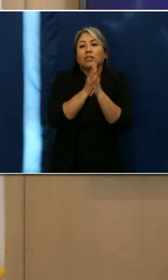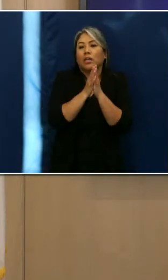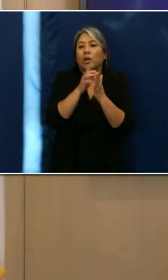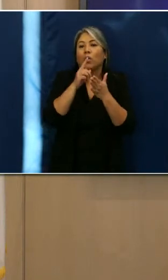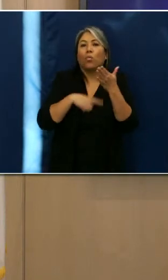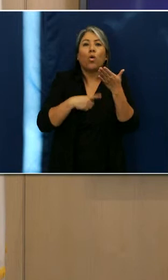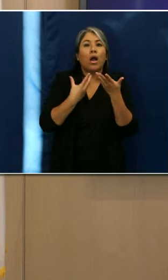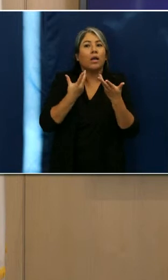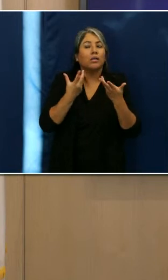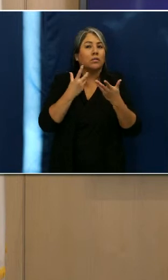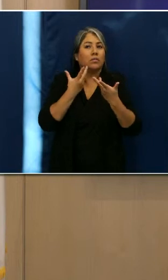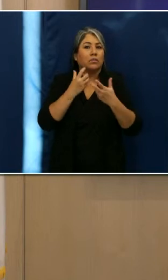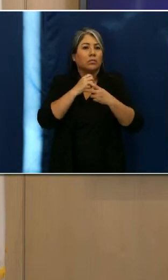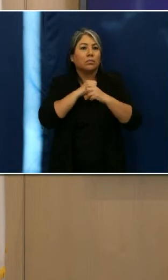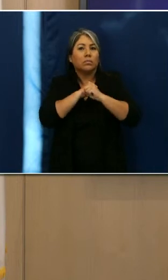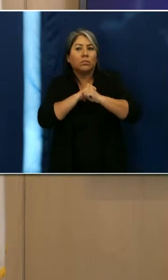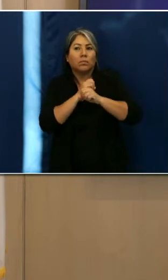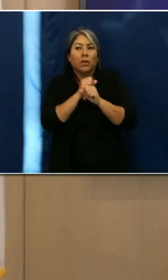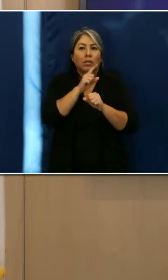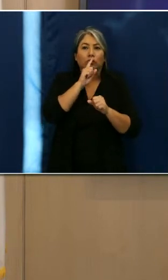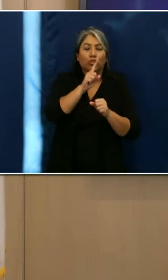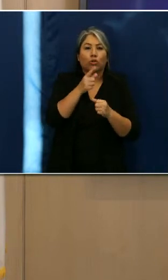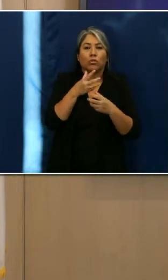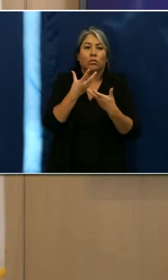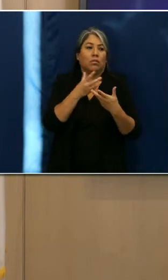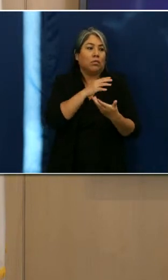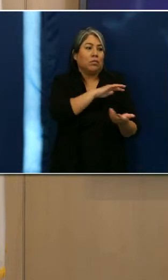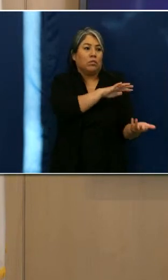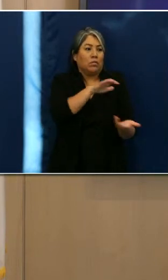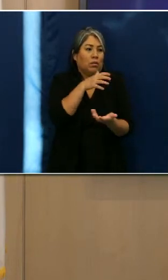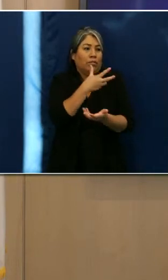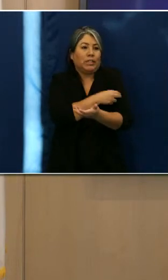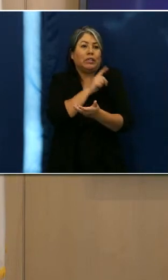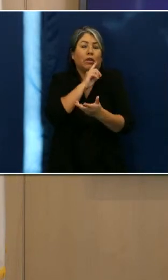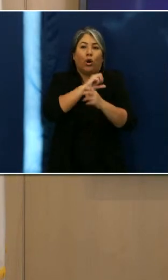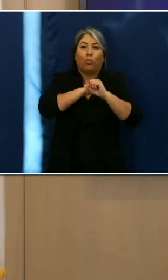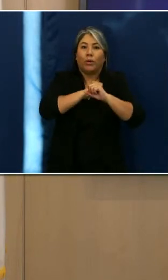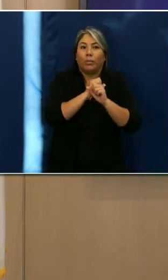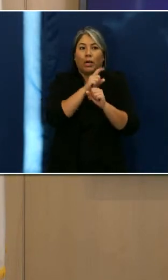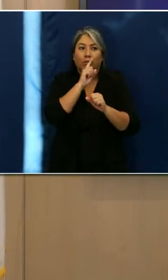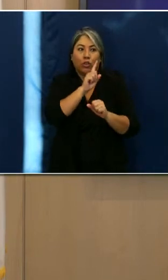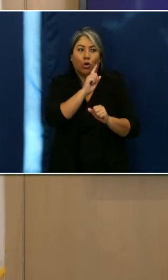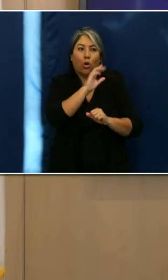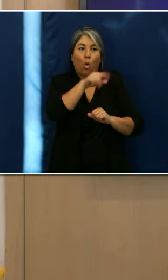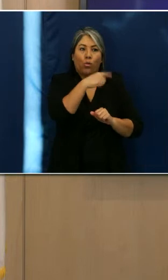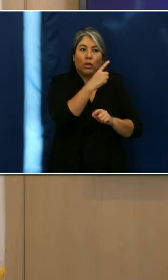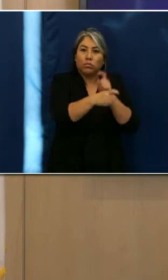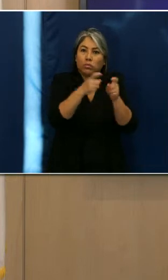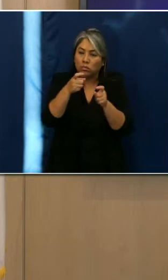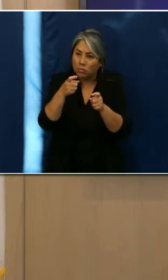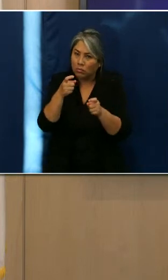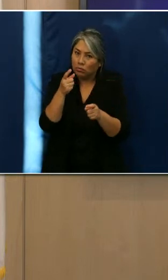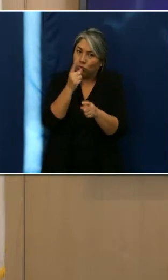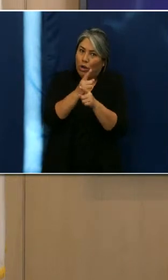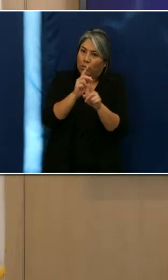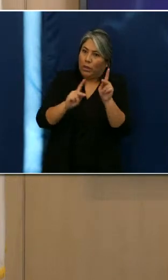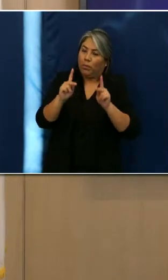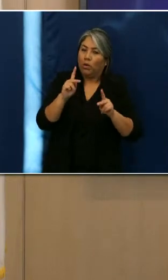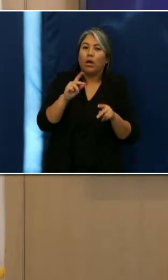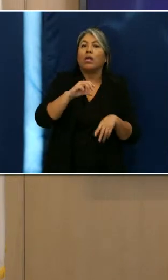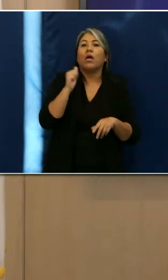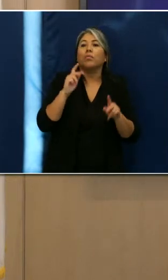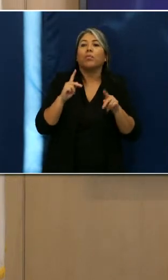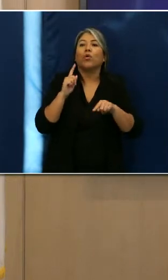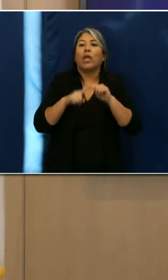security measures are in place to protect the vaccines and make sure they only go to the places and people that they're supposed to, and that no one